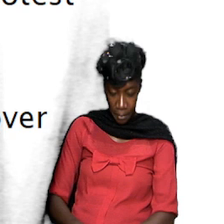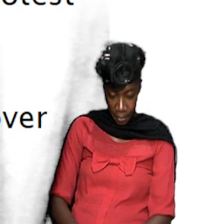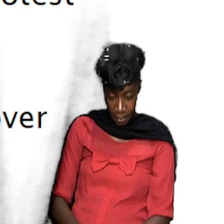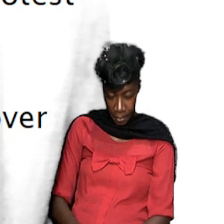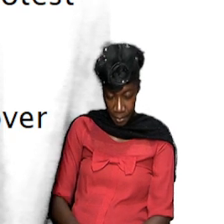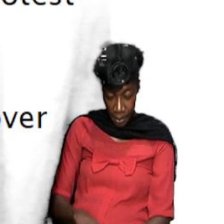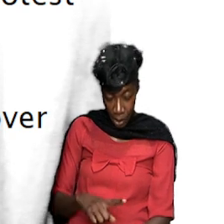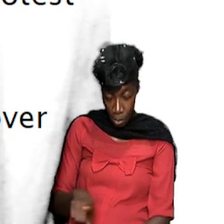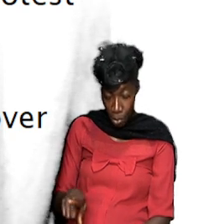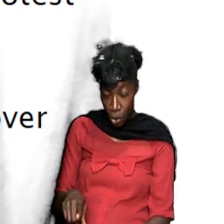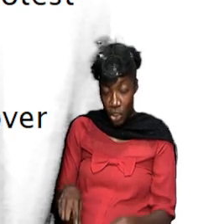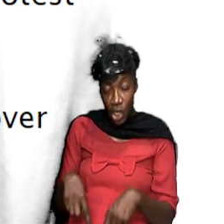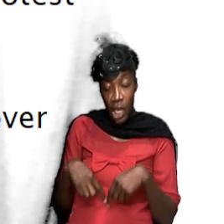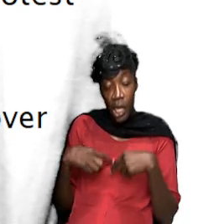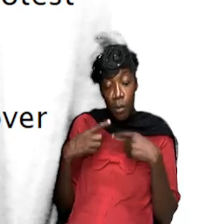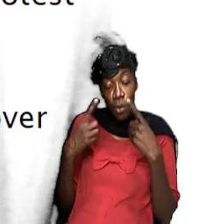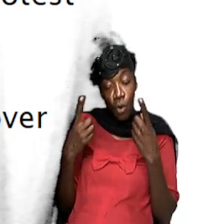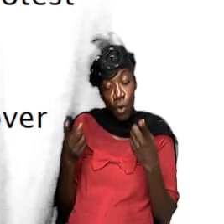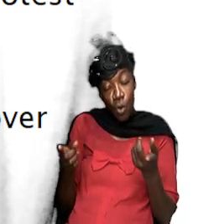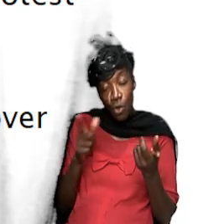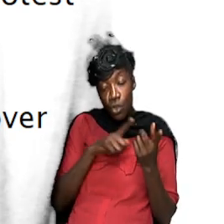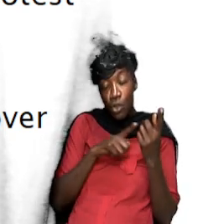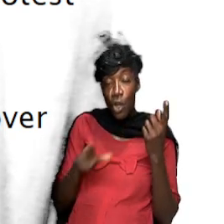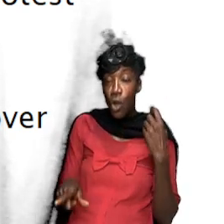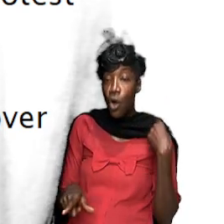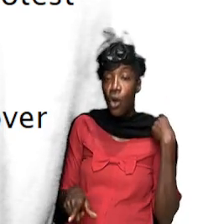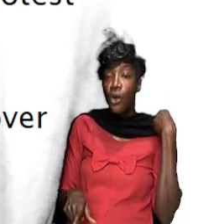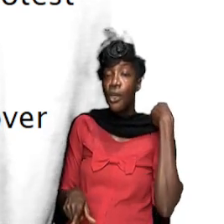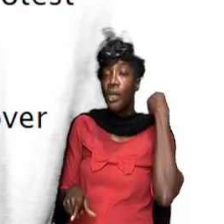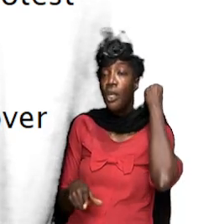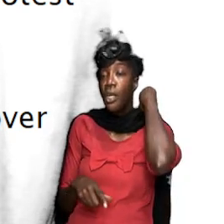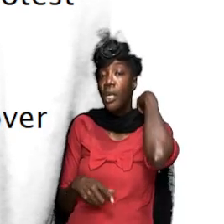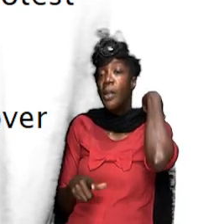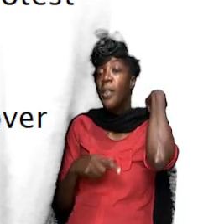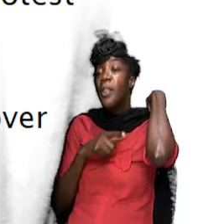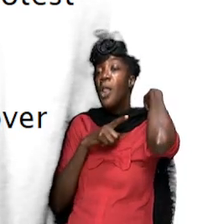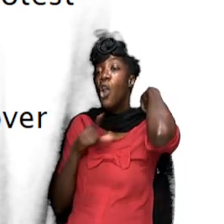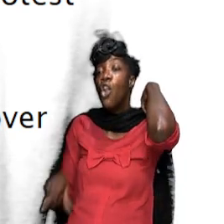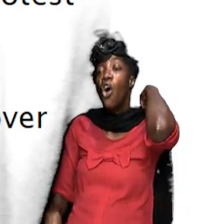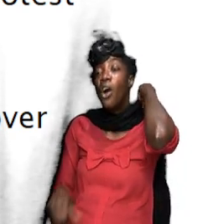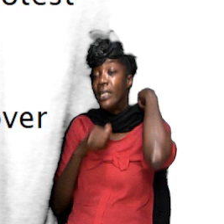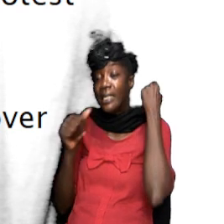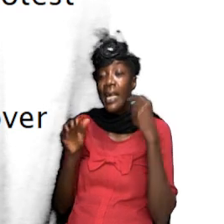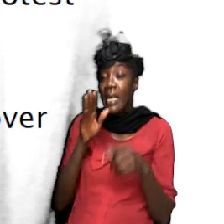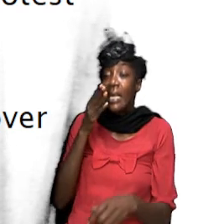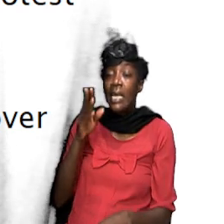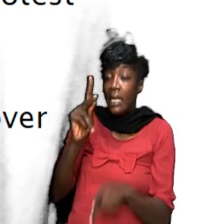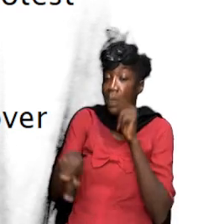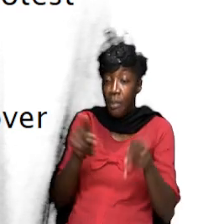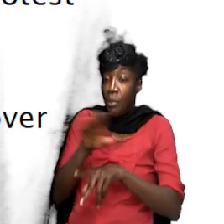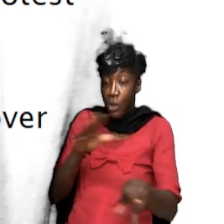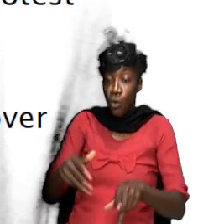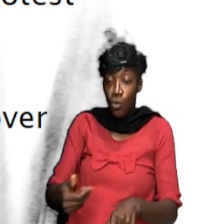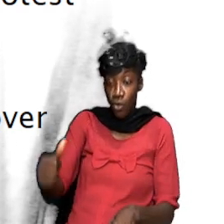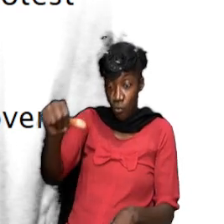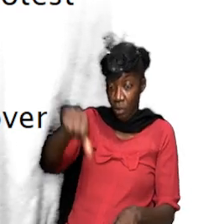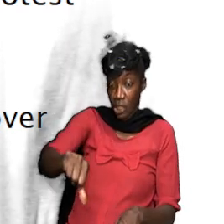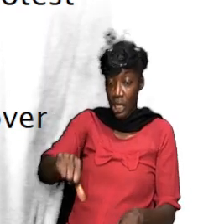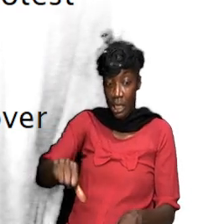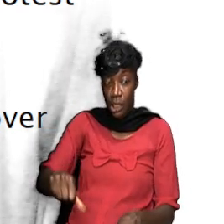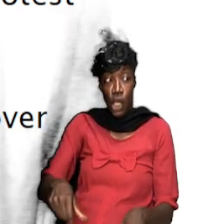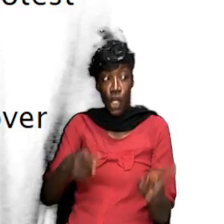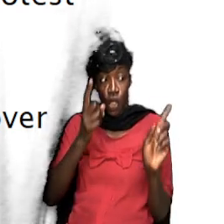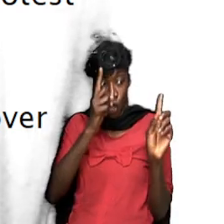But when he went to the Lord said, "Hearken unto them, man. They have not rejected you, but they have rejected